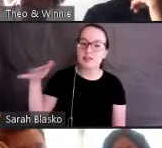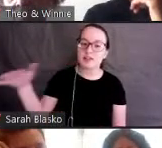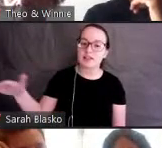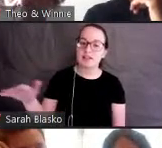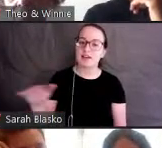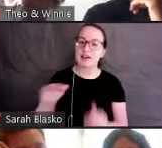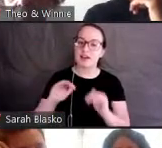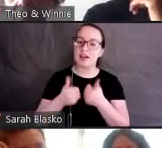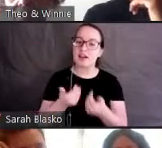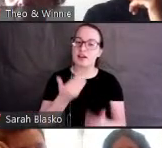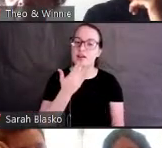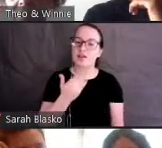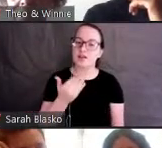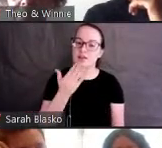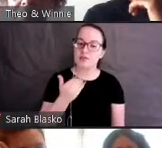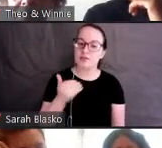the